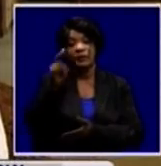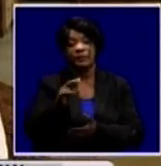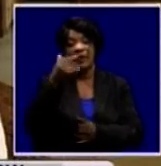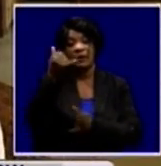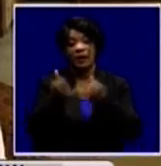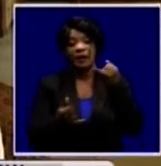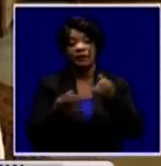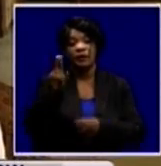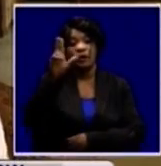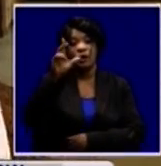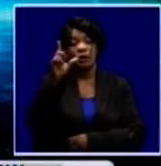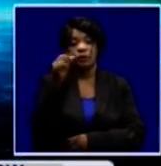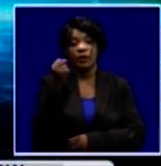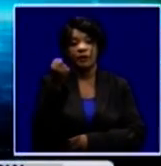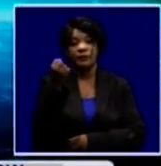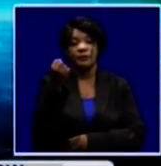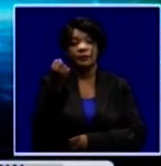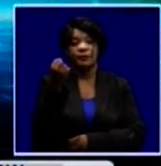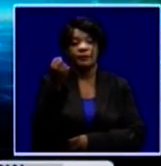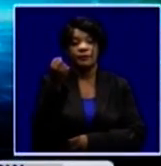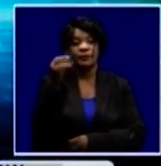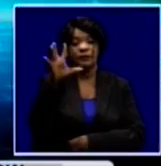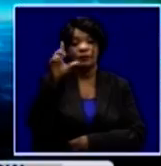the end of 2018.